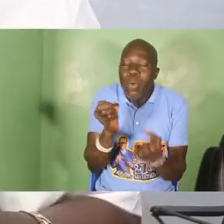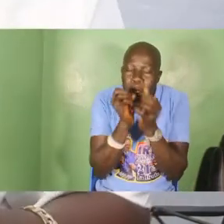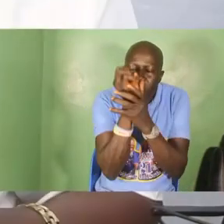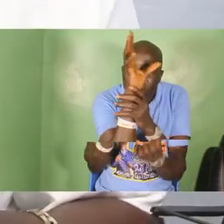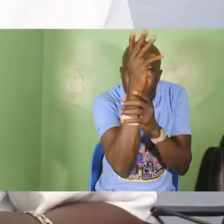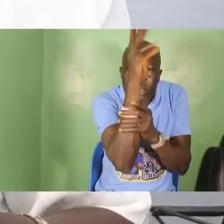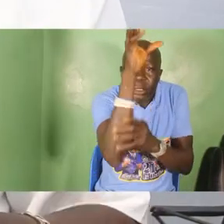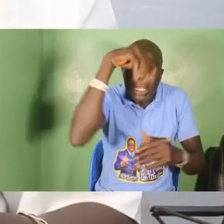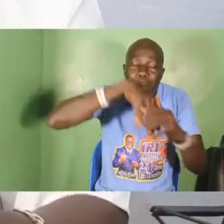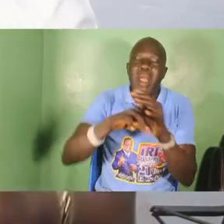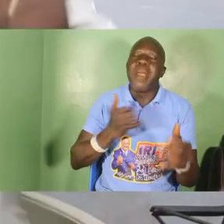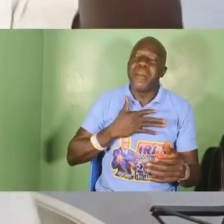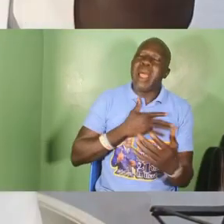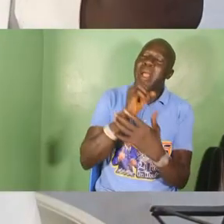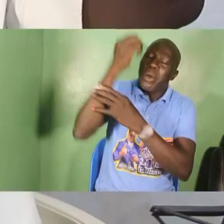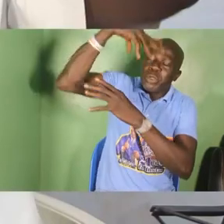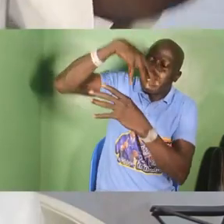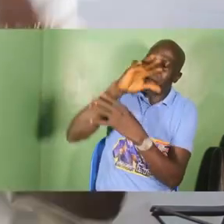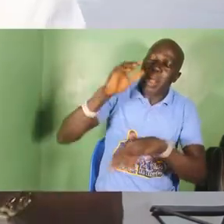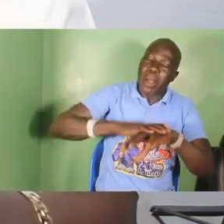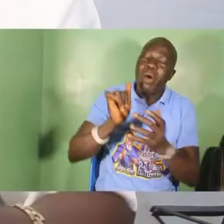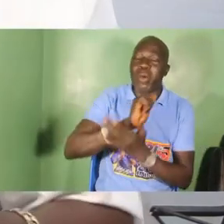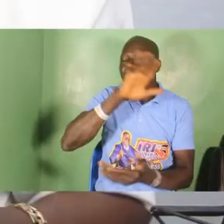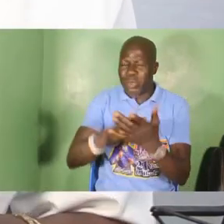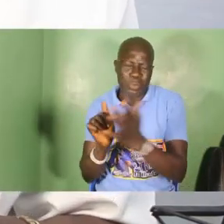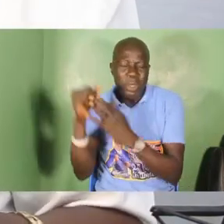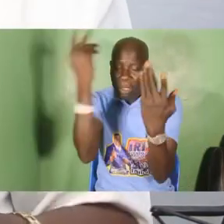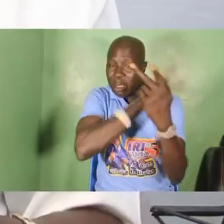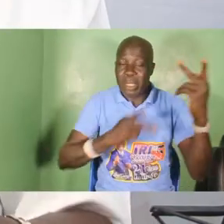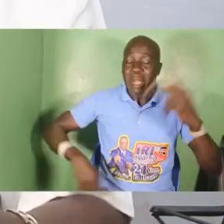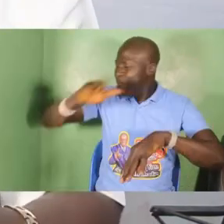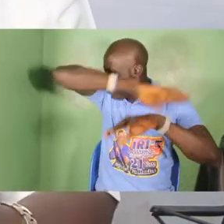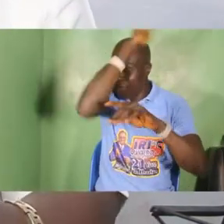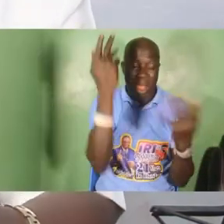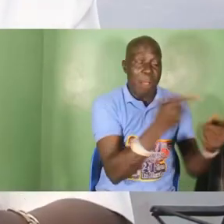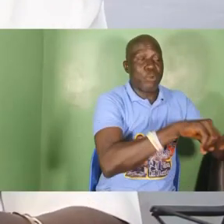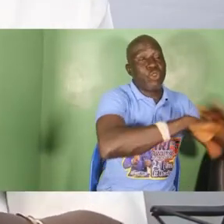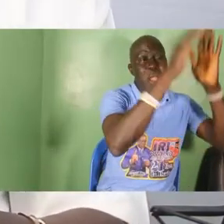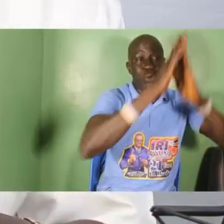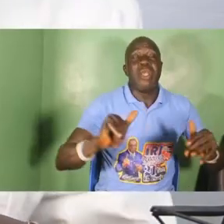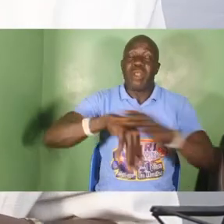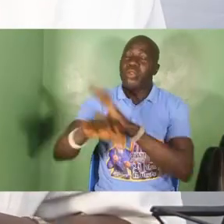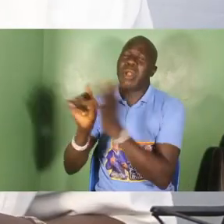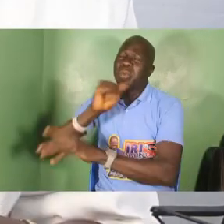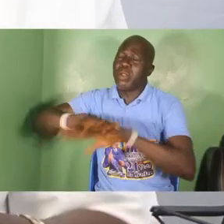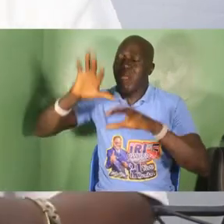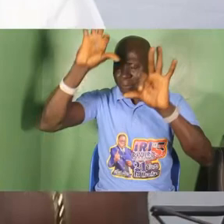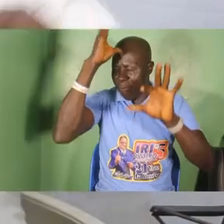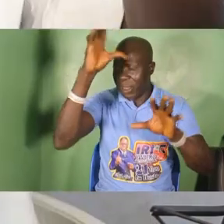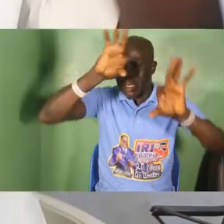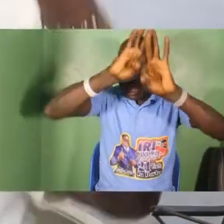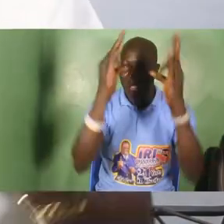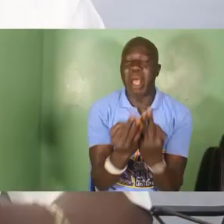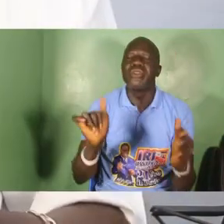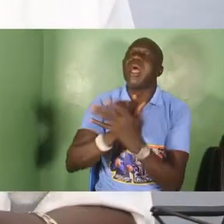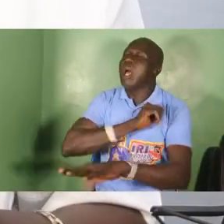will shine that my light. Then the Lord says, "All of you that kingdom darkness in your heart, you there is a darkness in the father's